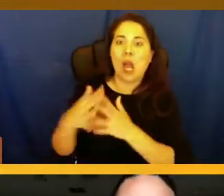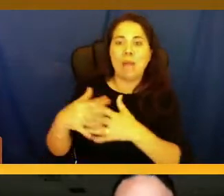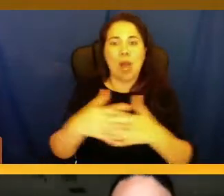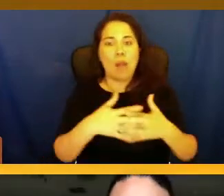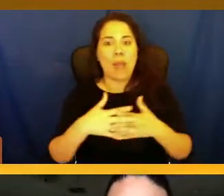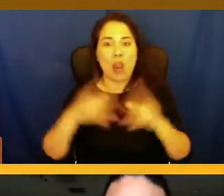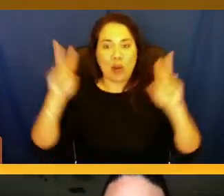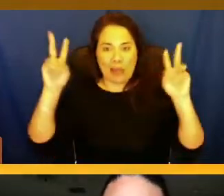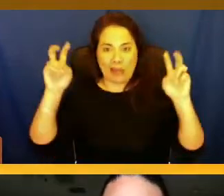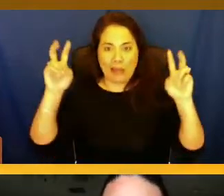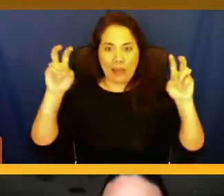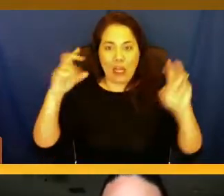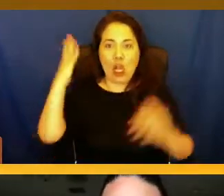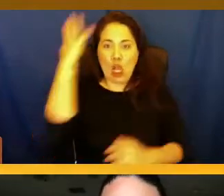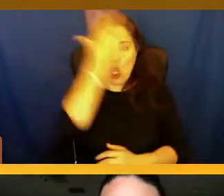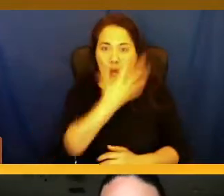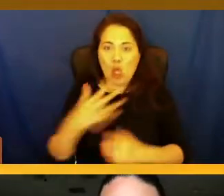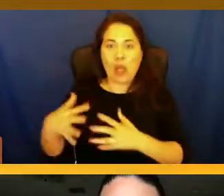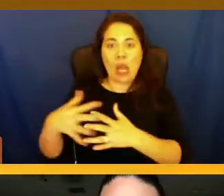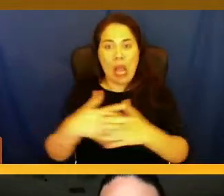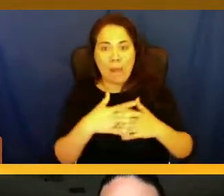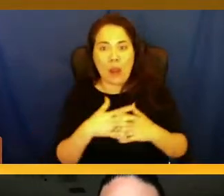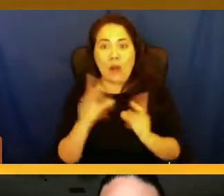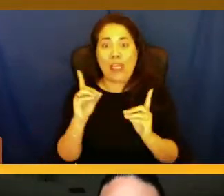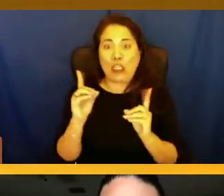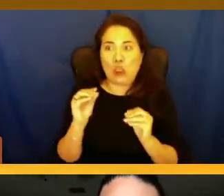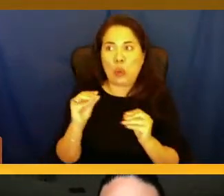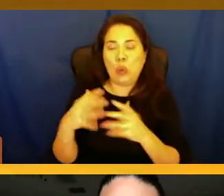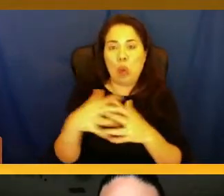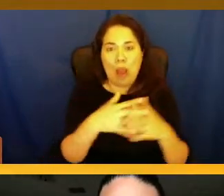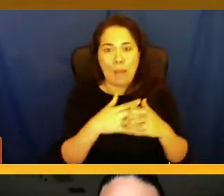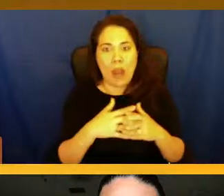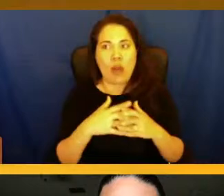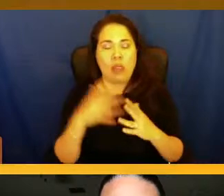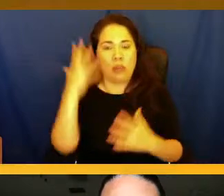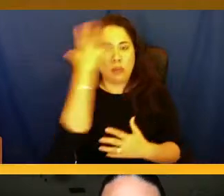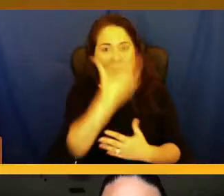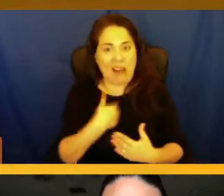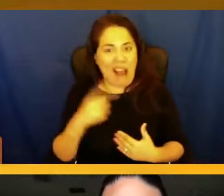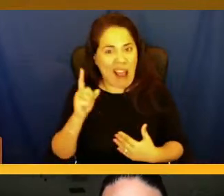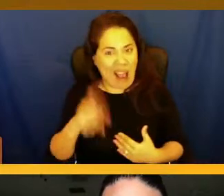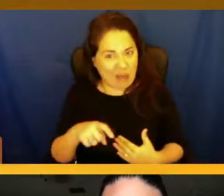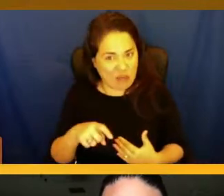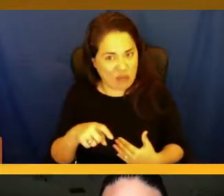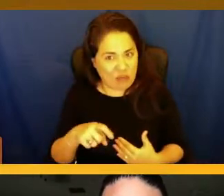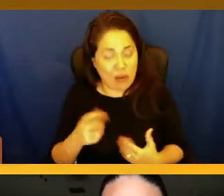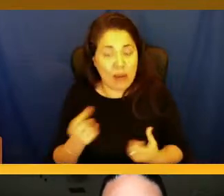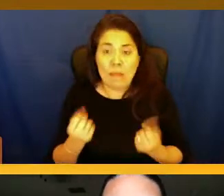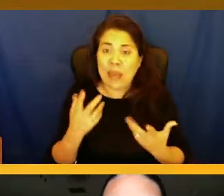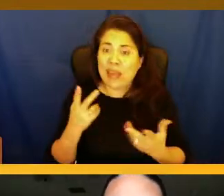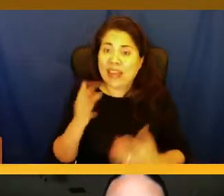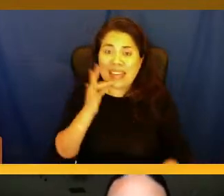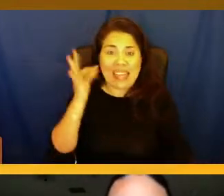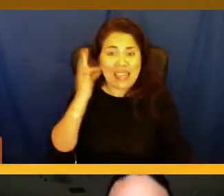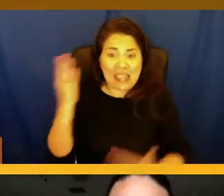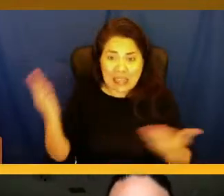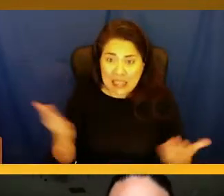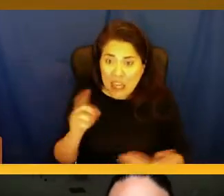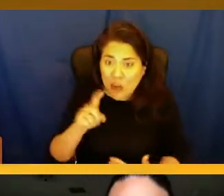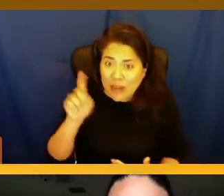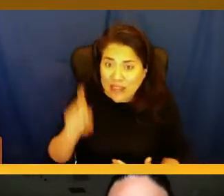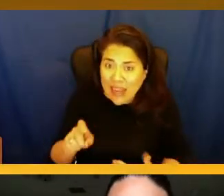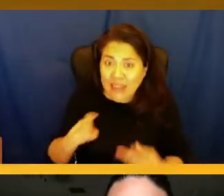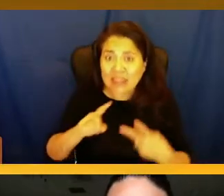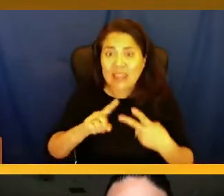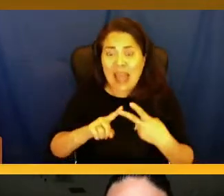unquote American, in order to fit into where we are today. Many of us in Texas, and even Yaquis who